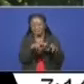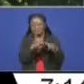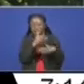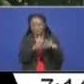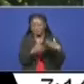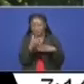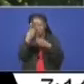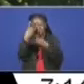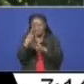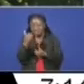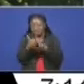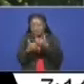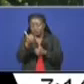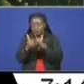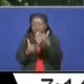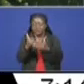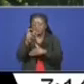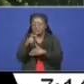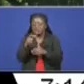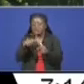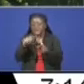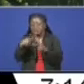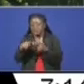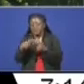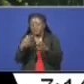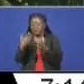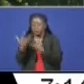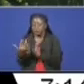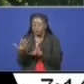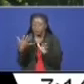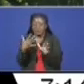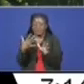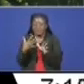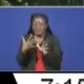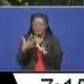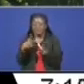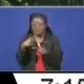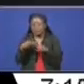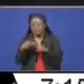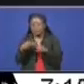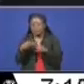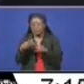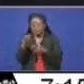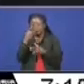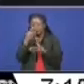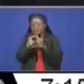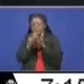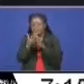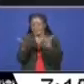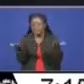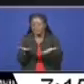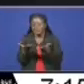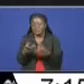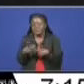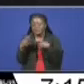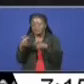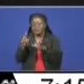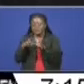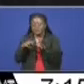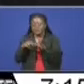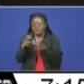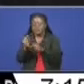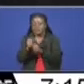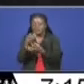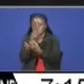we go to a waiting line for cleanings, fillings, or extractions. And when the dentist becomes available, they get in the chair and they receive their free dental